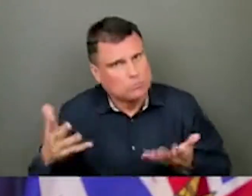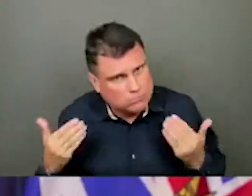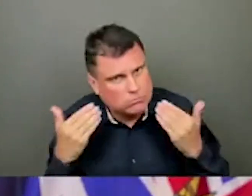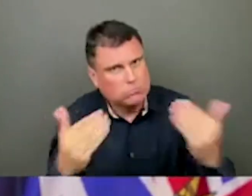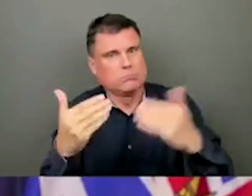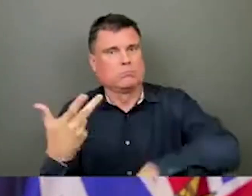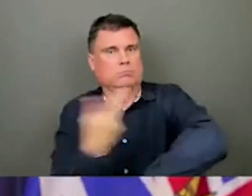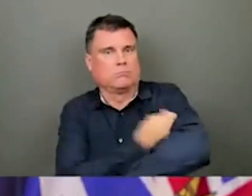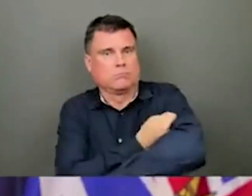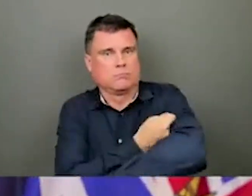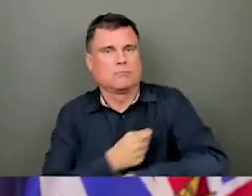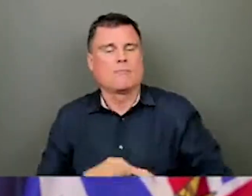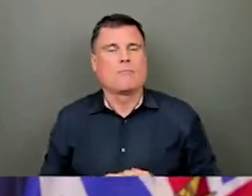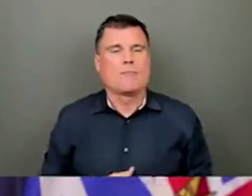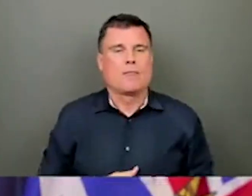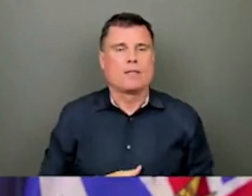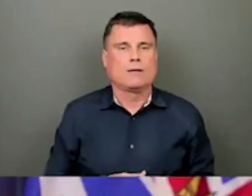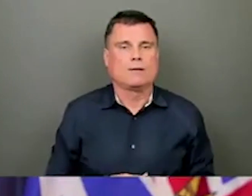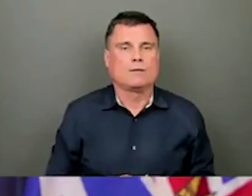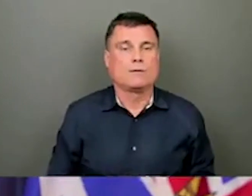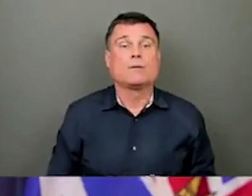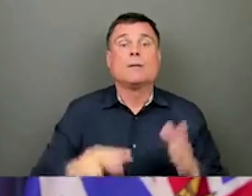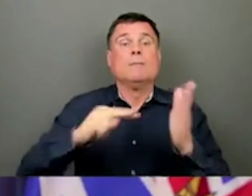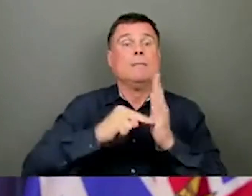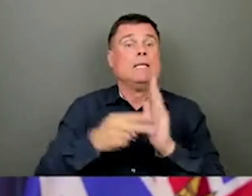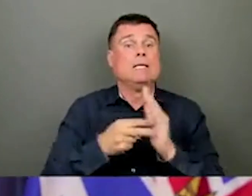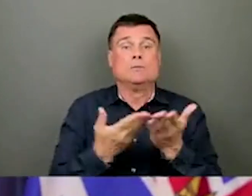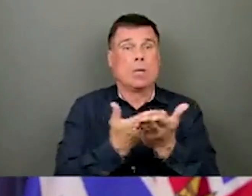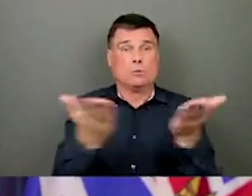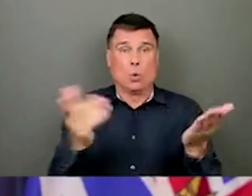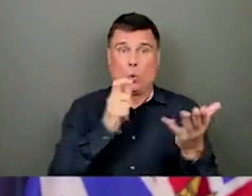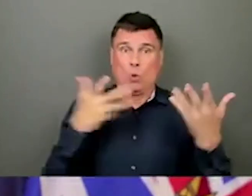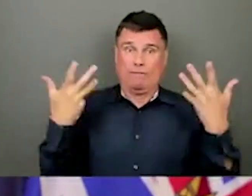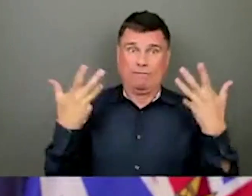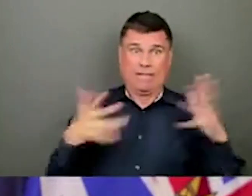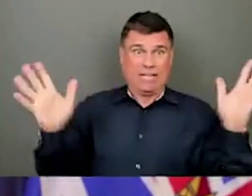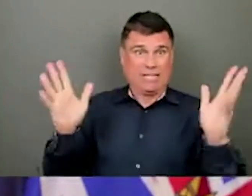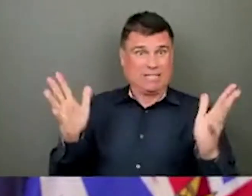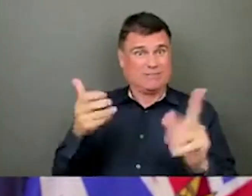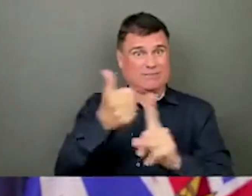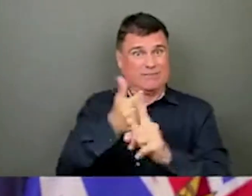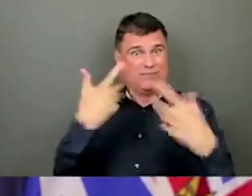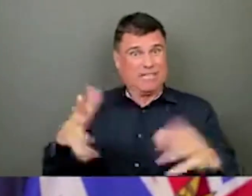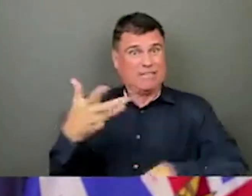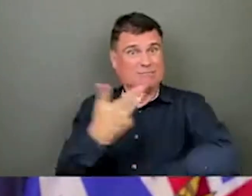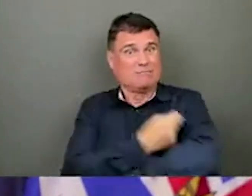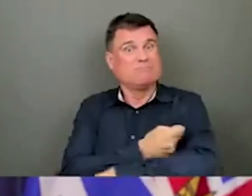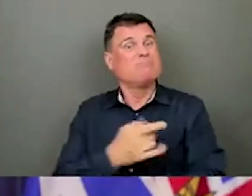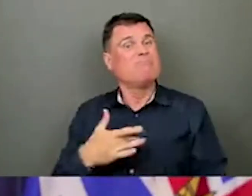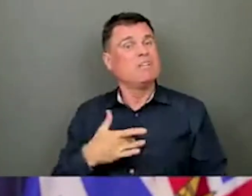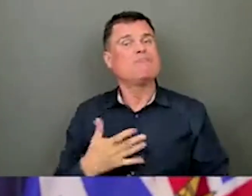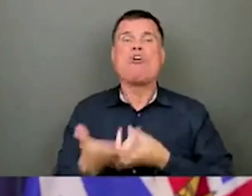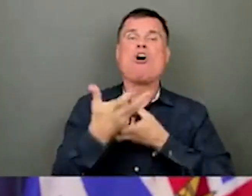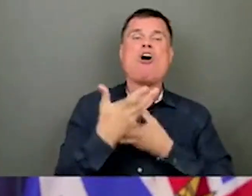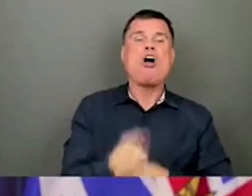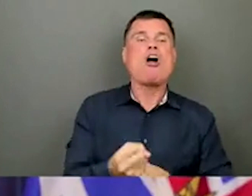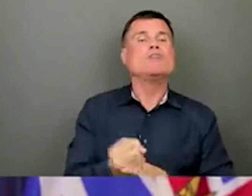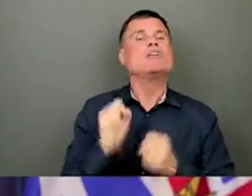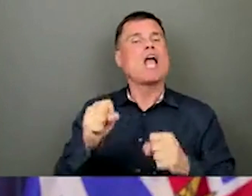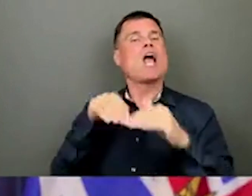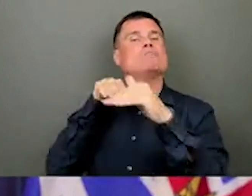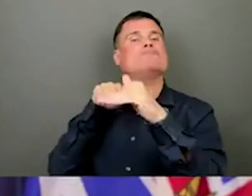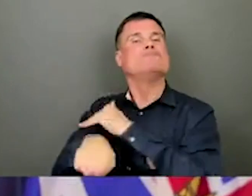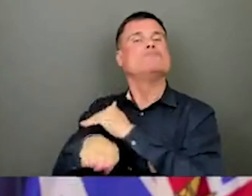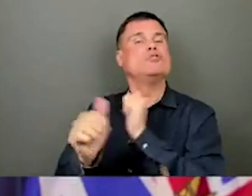increased confidence to fully vaccinated people that those around them are also fully vaccinated and have made the best choice in our BC pandemic